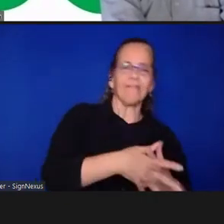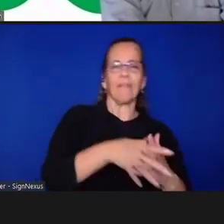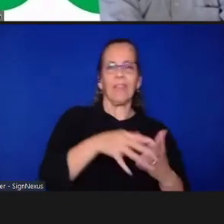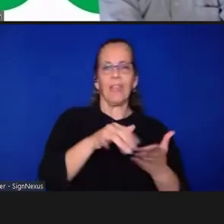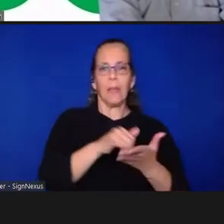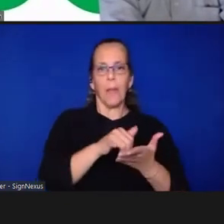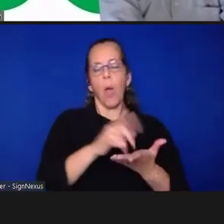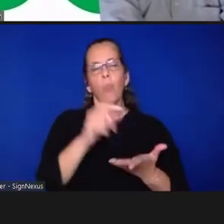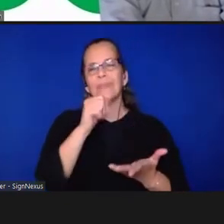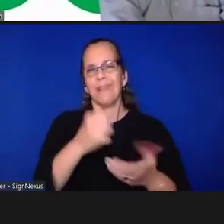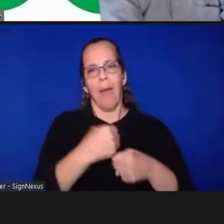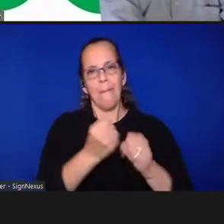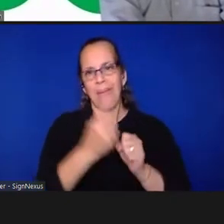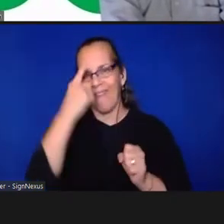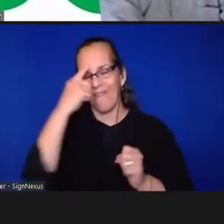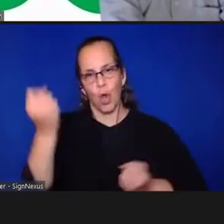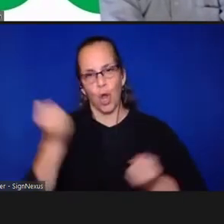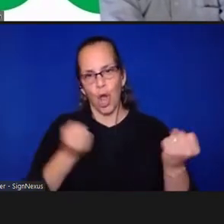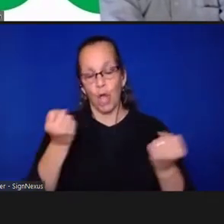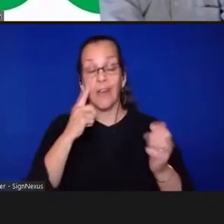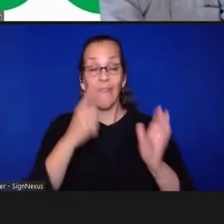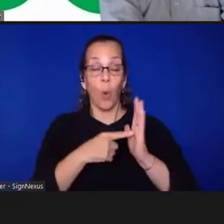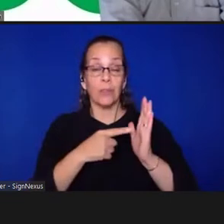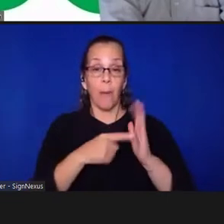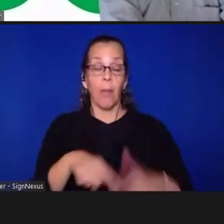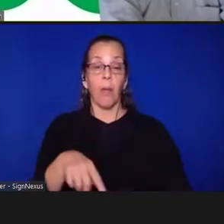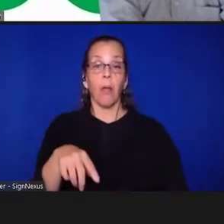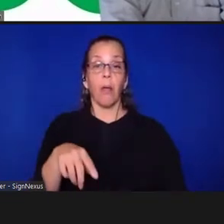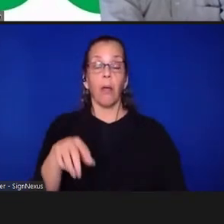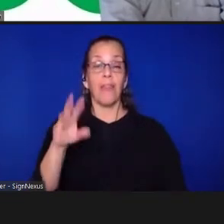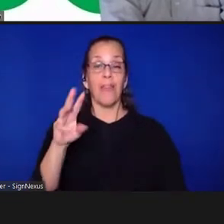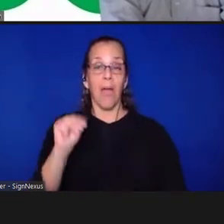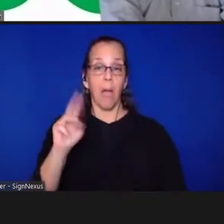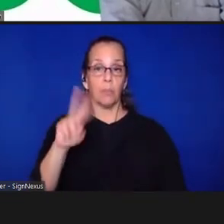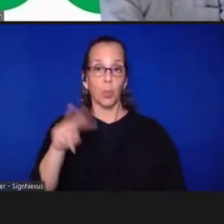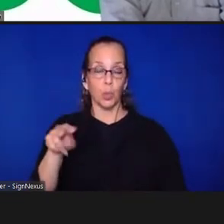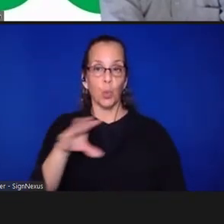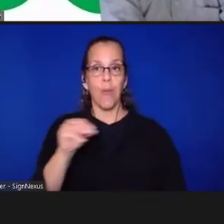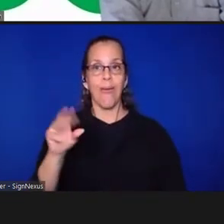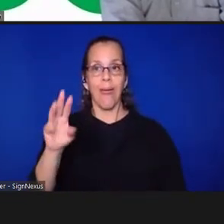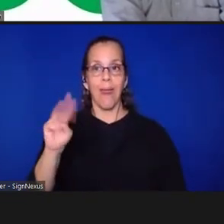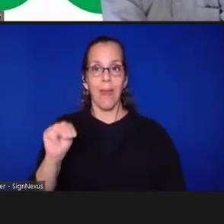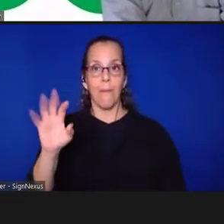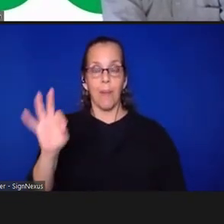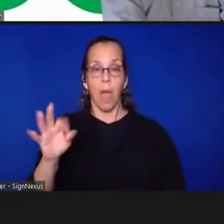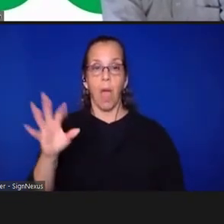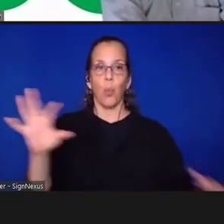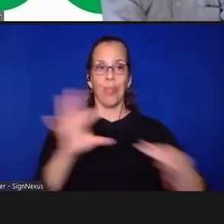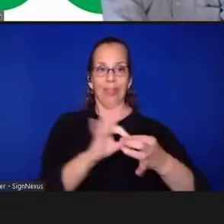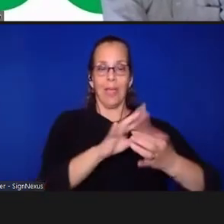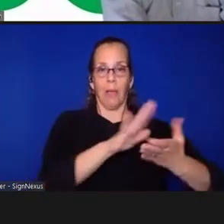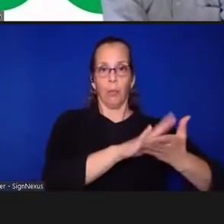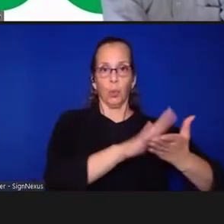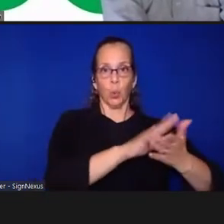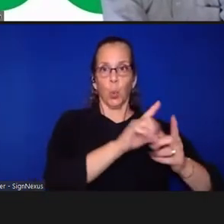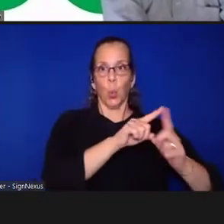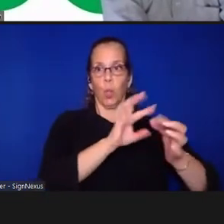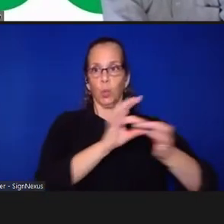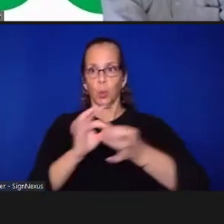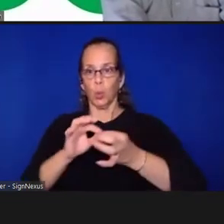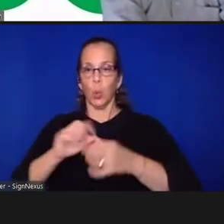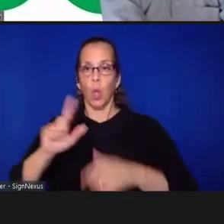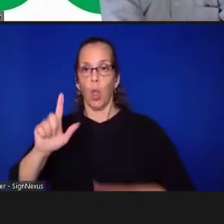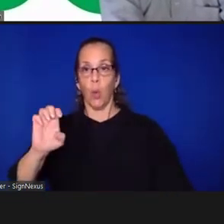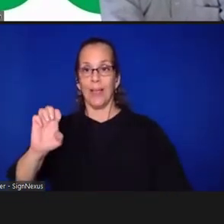built for cars for example the M22 and M9 buses which link said I was in the financial district with the lung neighborhoods of gloryside in